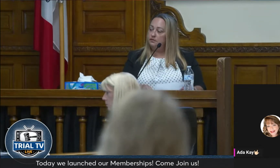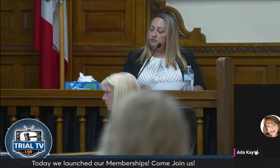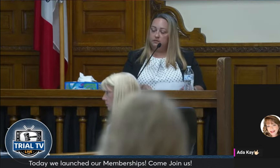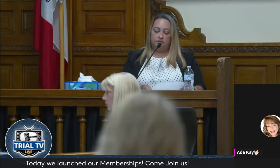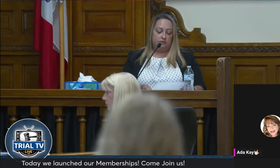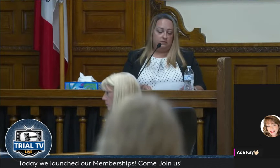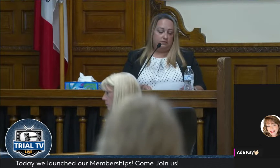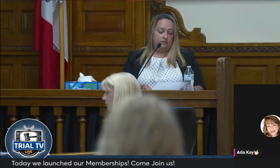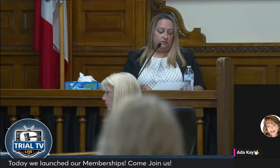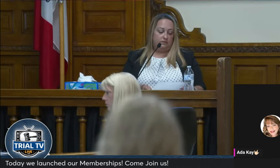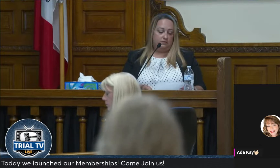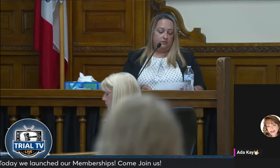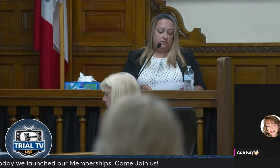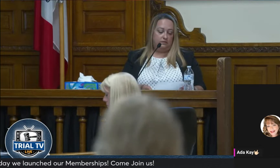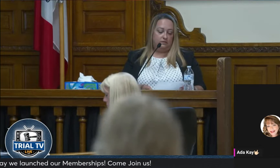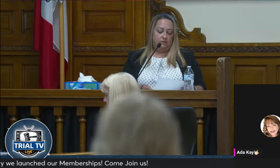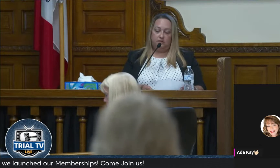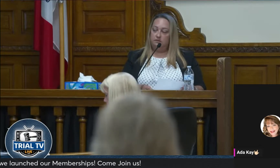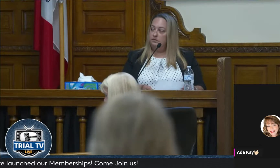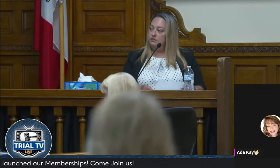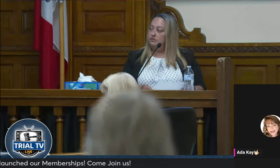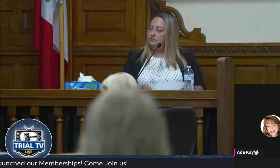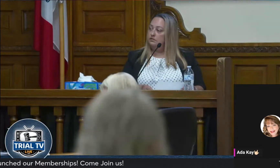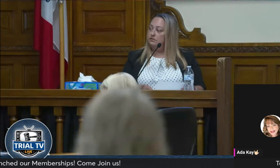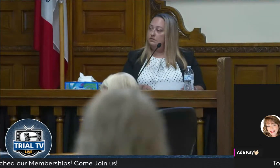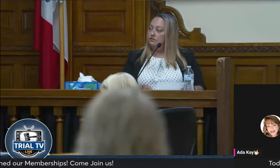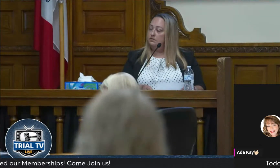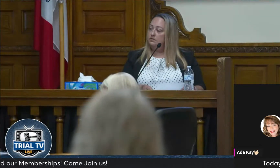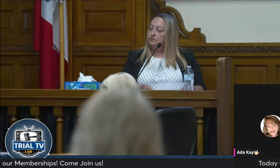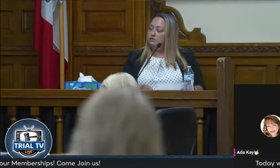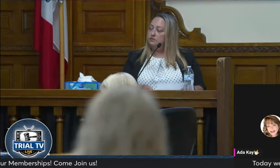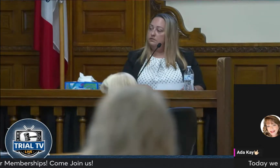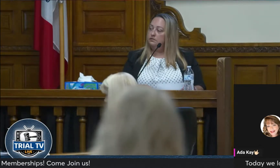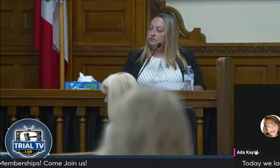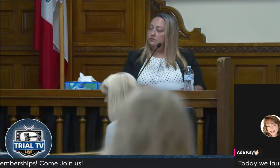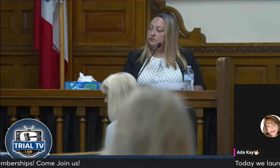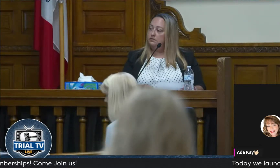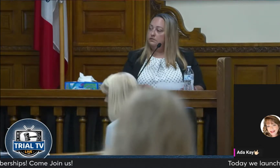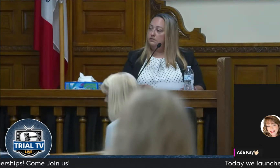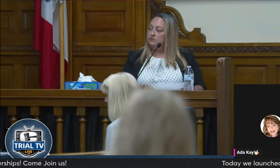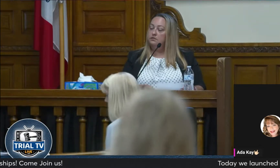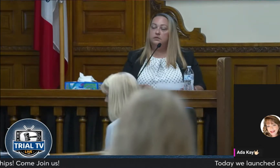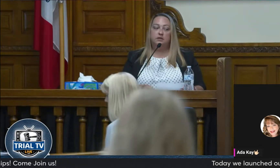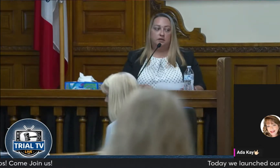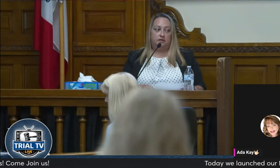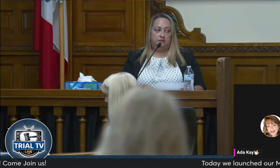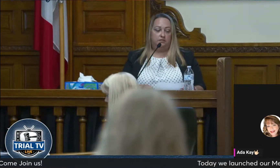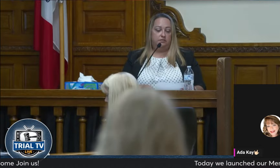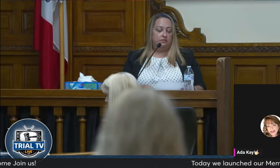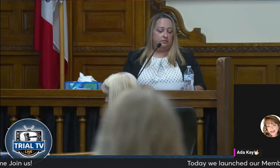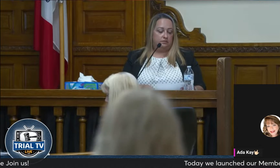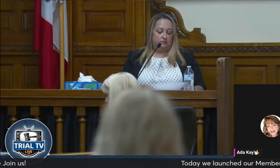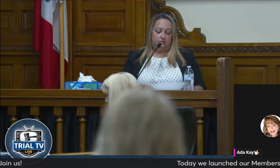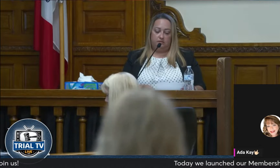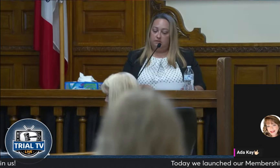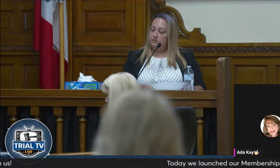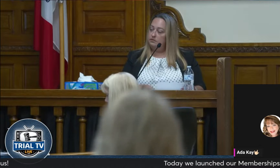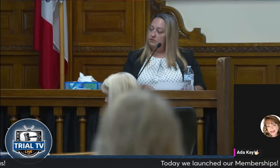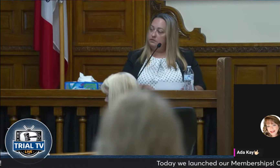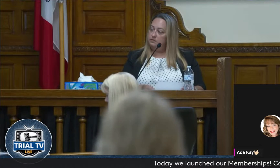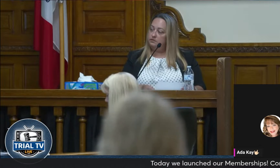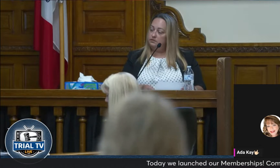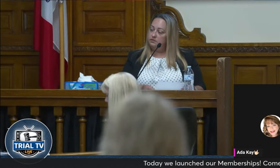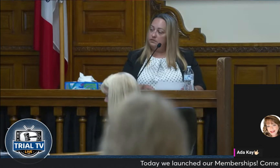You then tested 2 more spots on the hatchet, as I understand it, 10.2 and 10.3. Is that right? Yes.